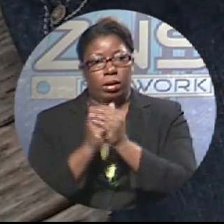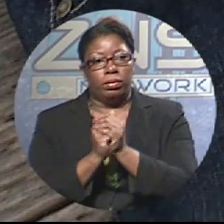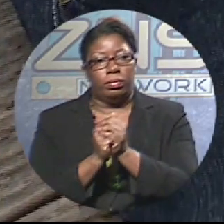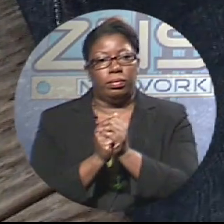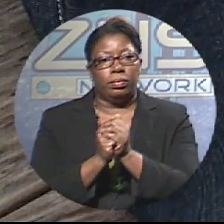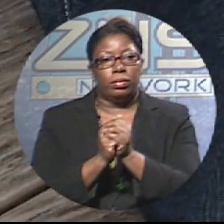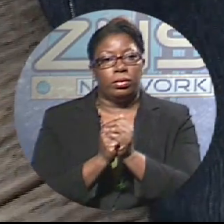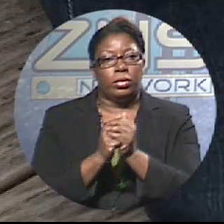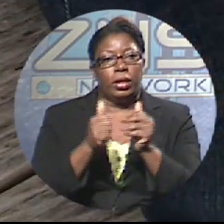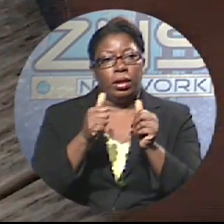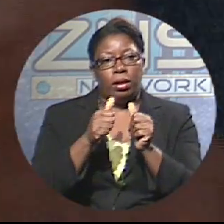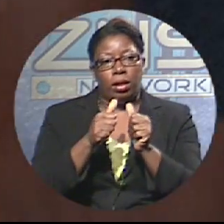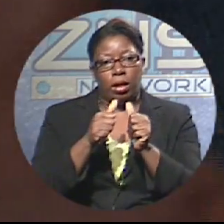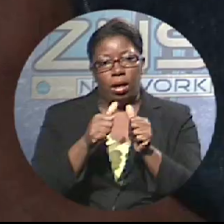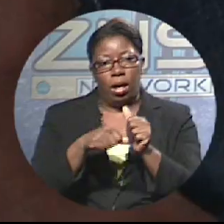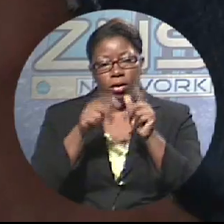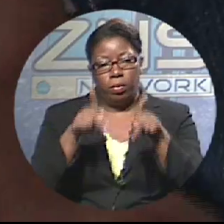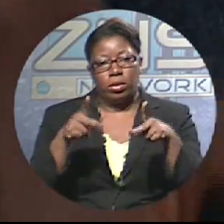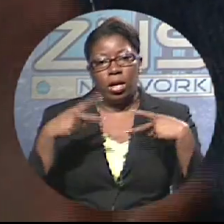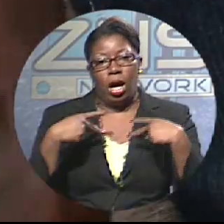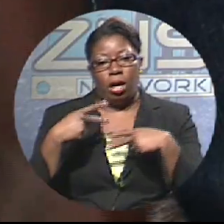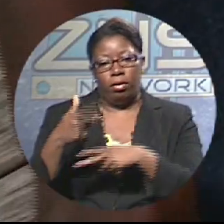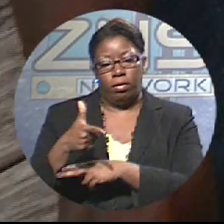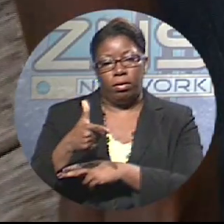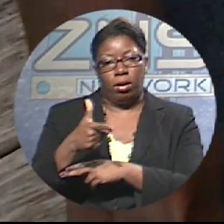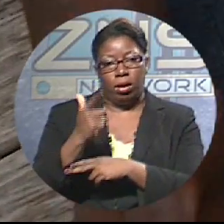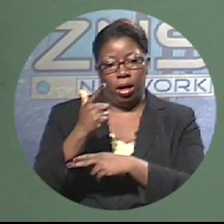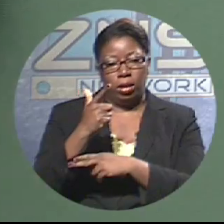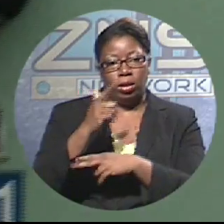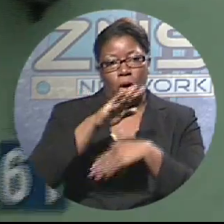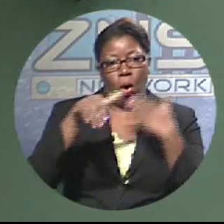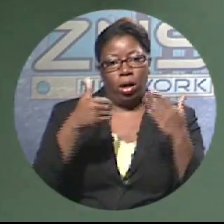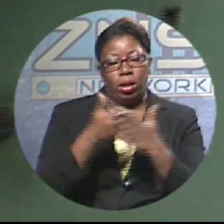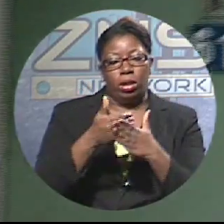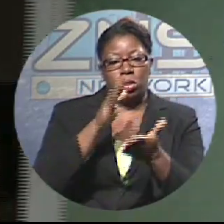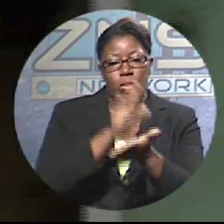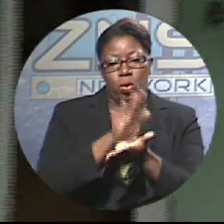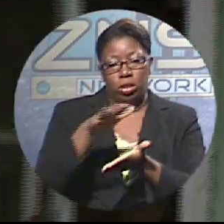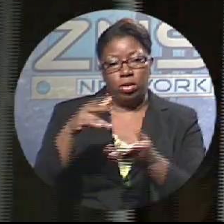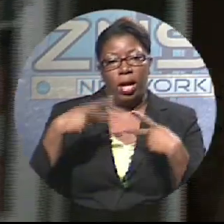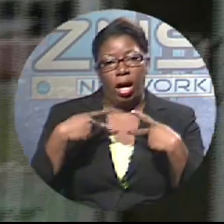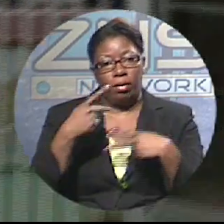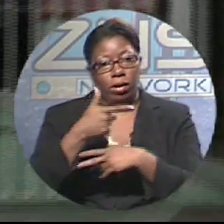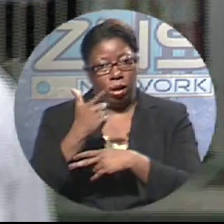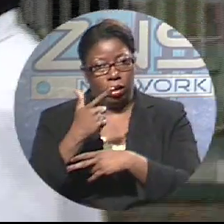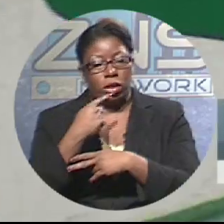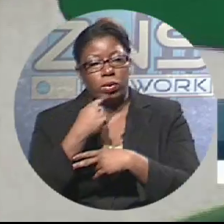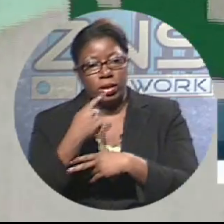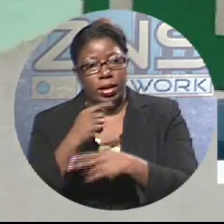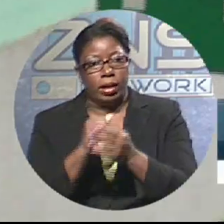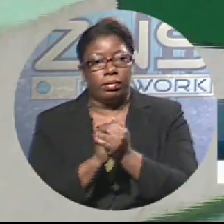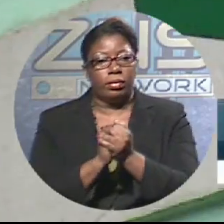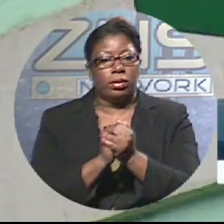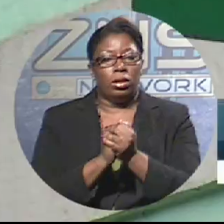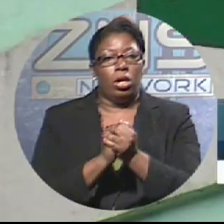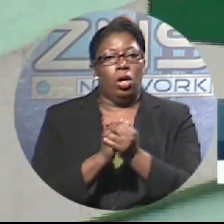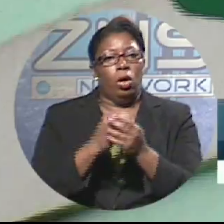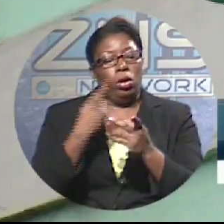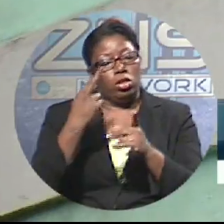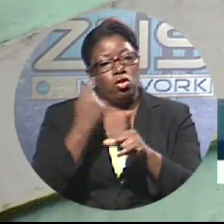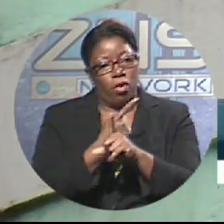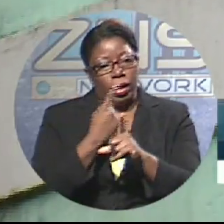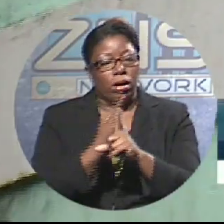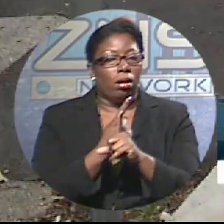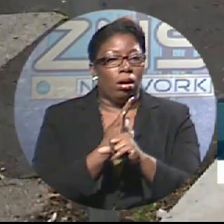Everybody have guns. The little school children of guns. What was supposed to be a routine court-appointed counseling session for a group of young